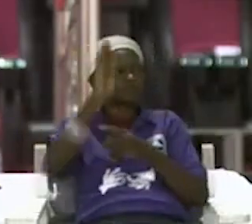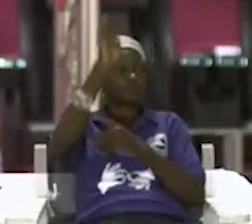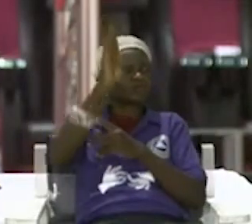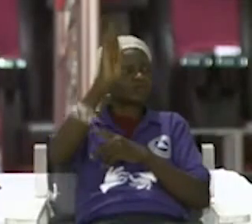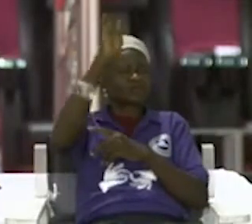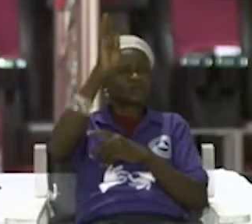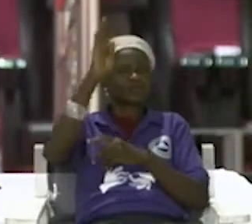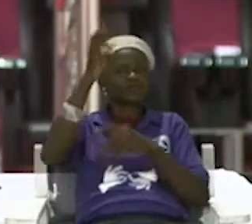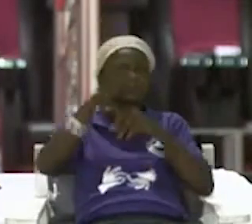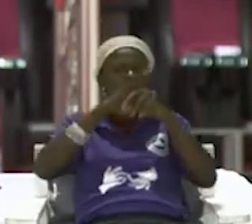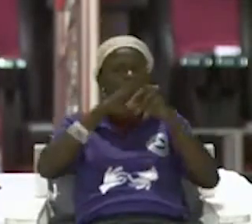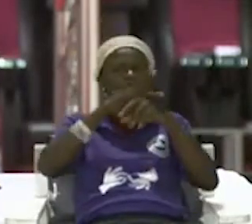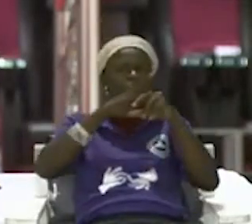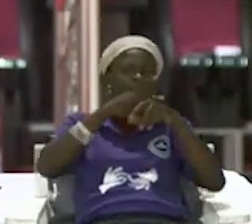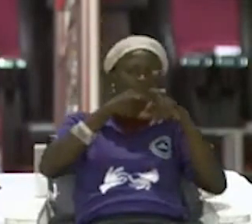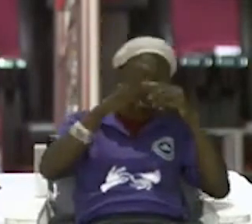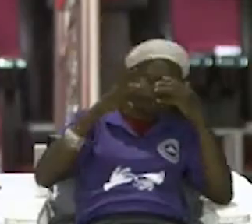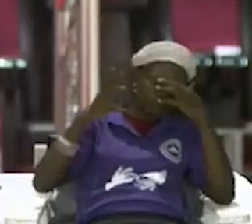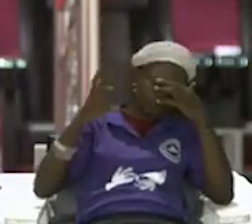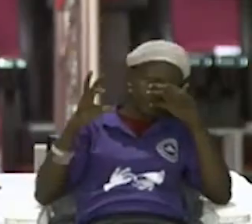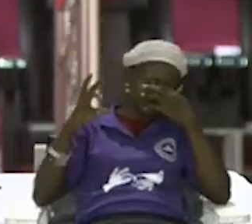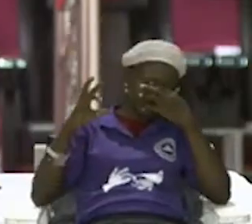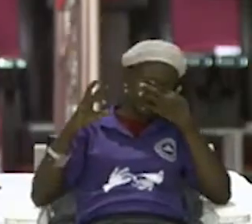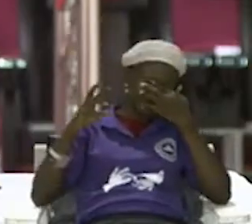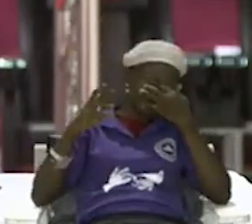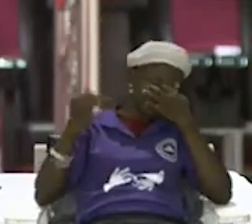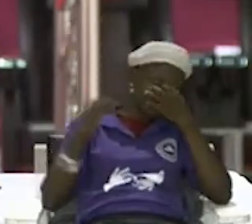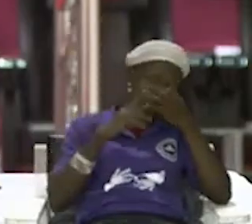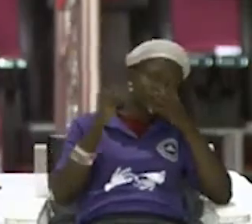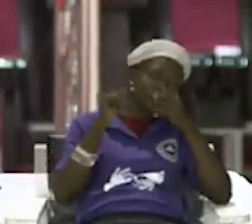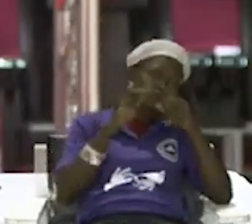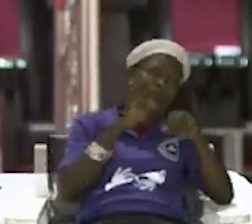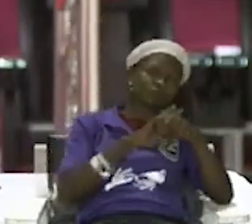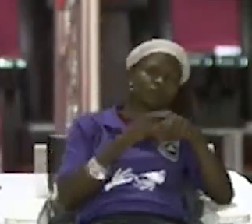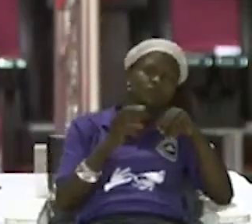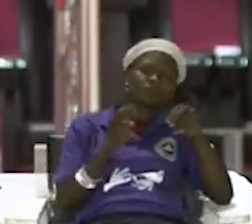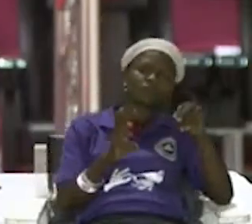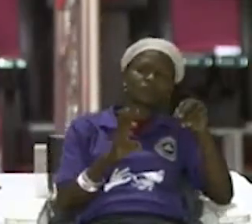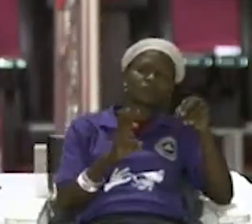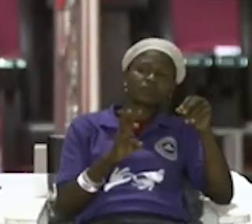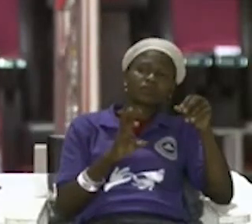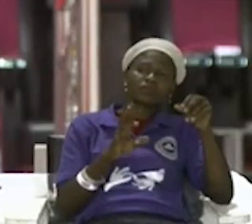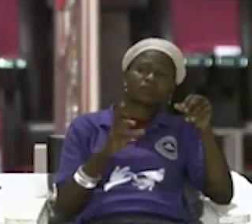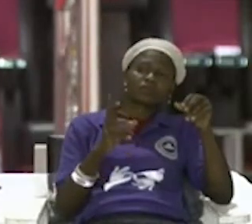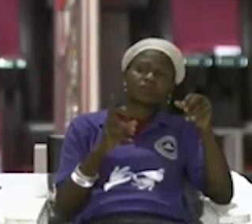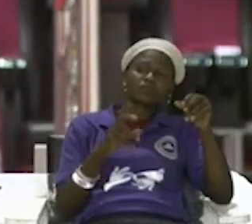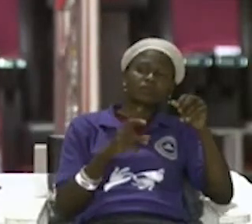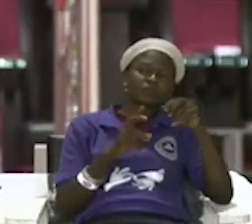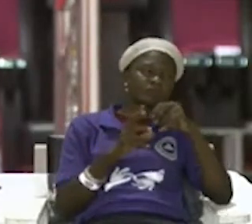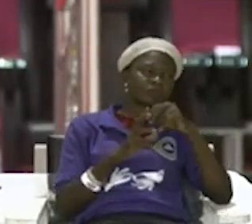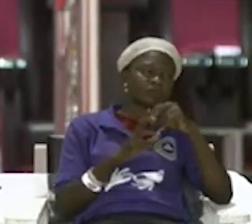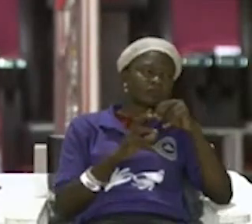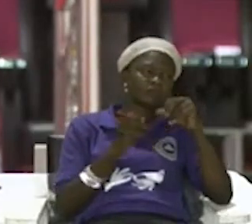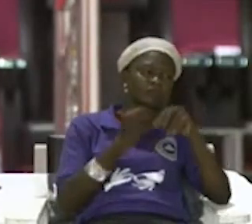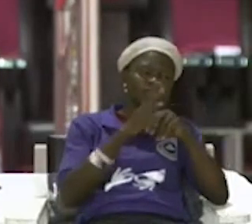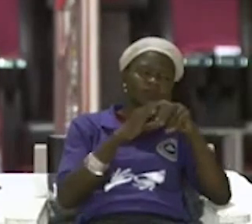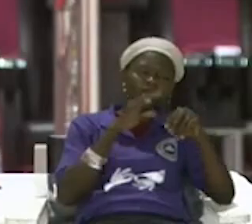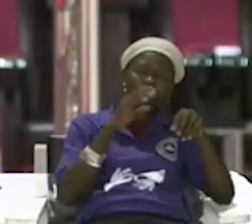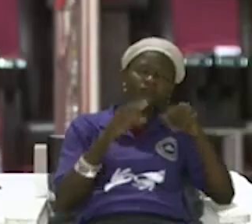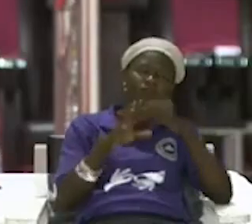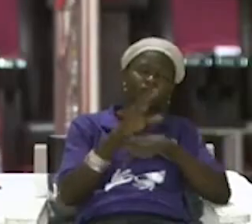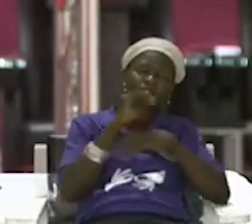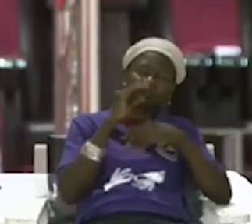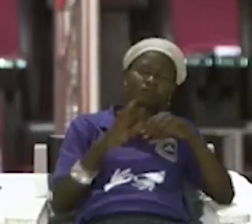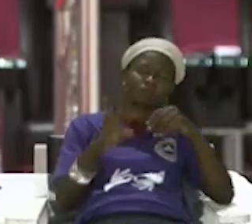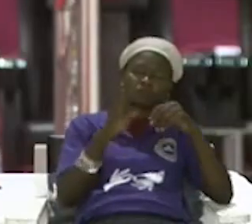placard. Oh, okay. The counselors are already on the way. The counselors, God bless you. Maybe you have to move a